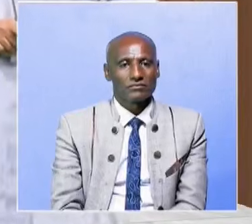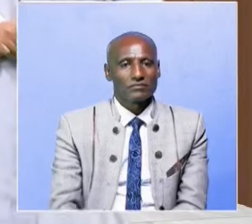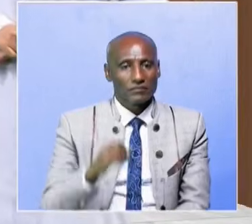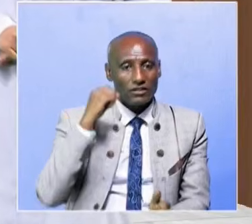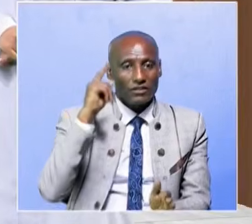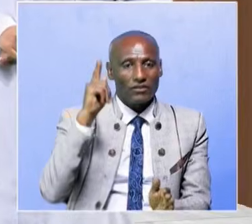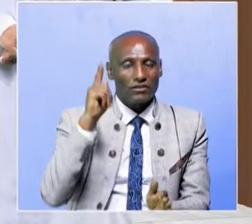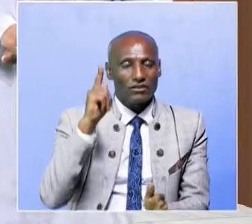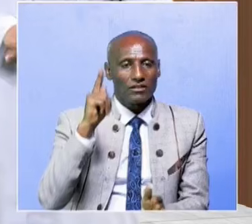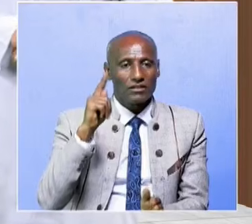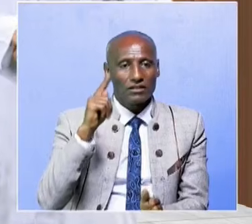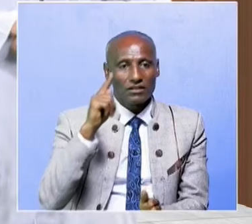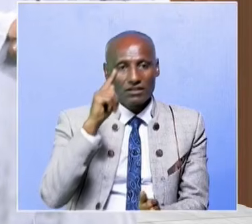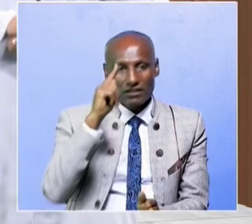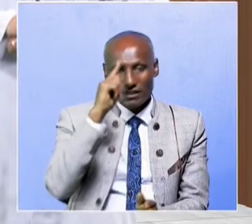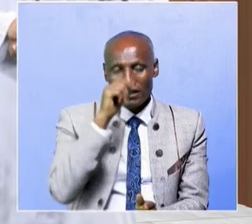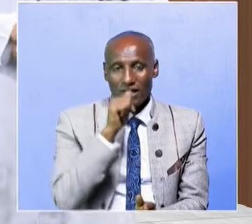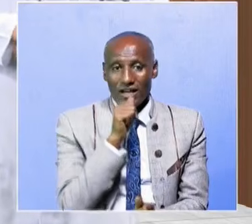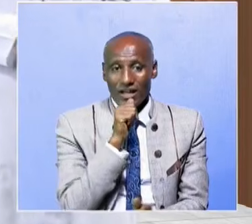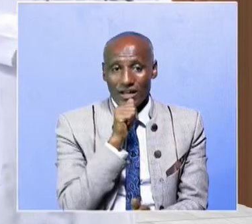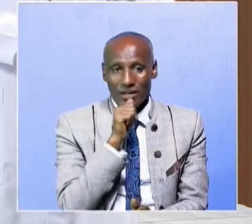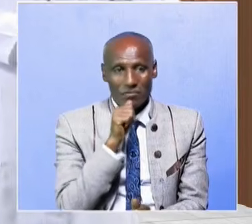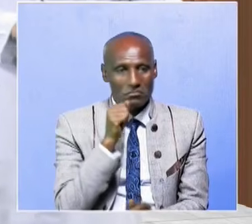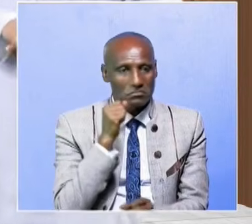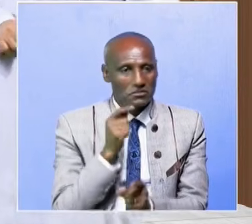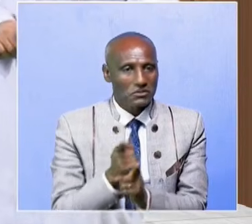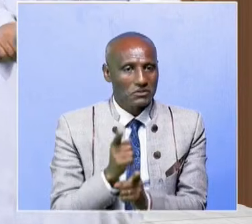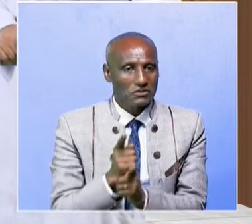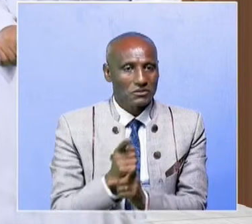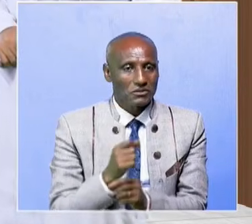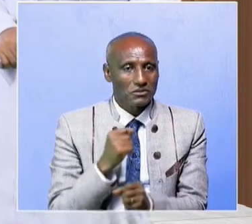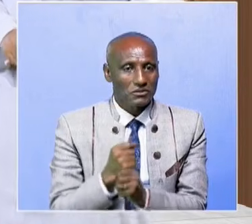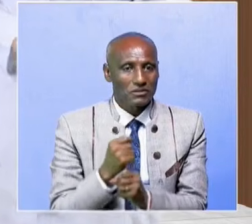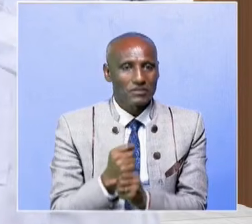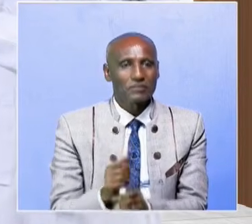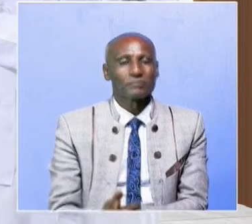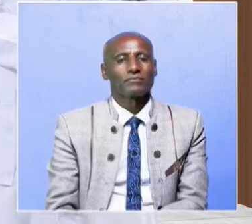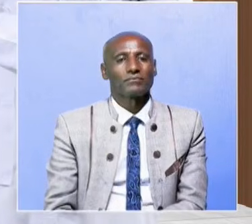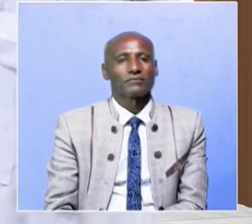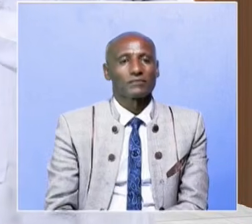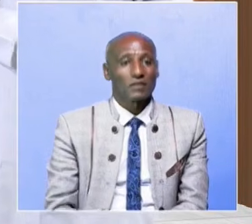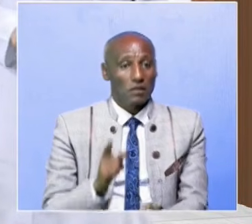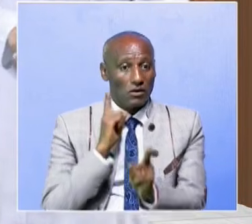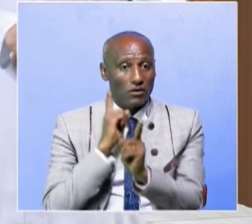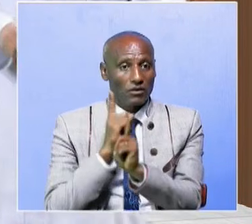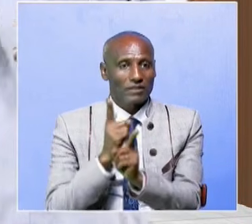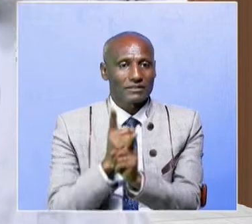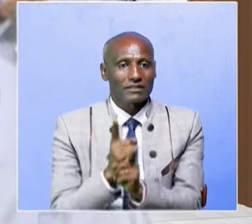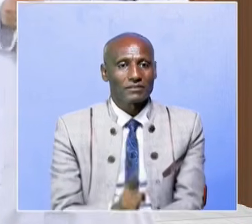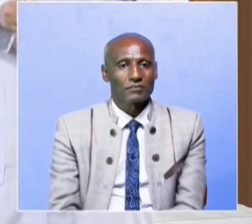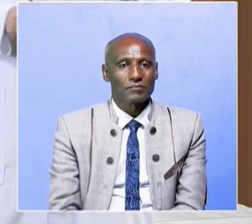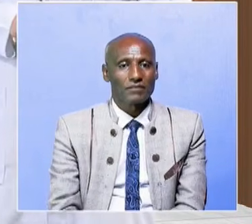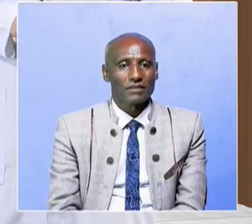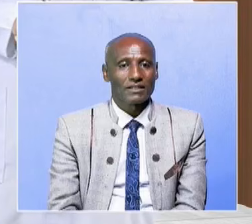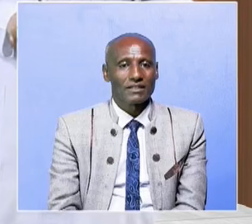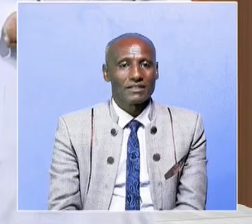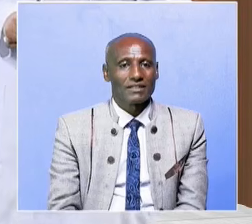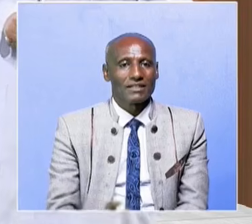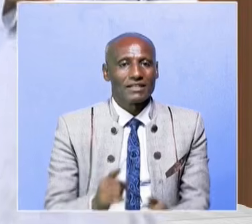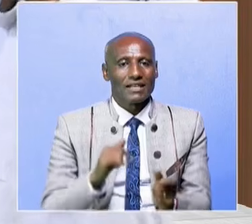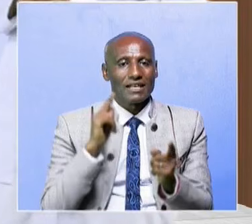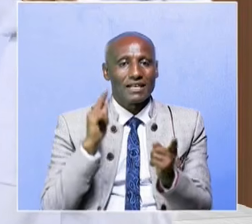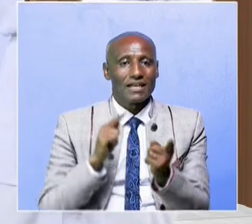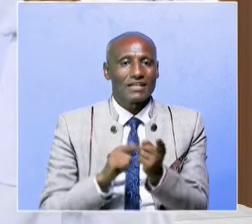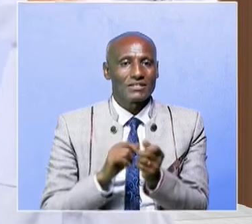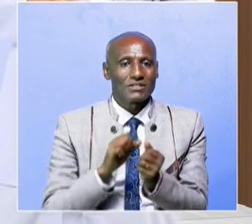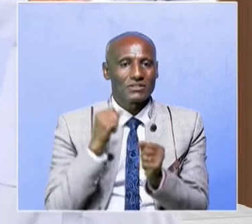Okay, I'm sure you have all tried your best to answer the questions correctly, and let's do them together. Let's see